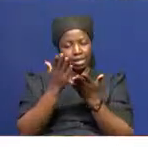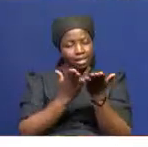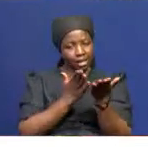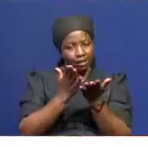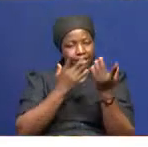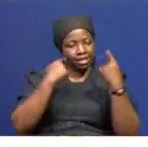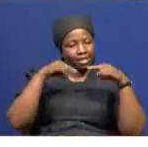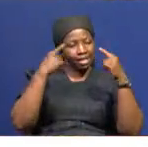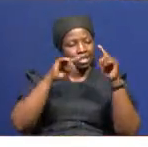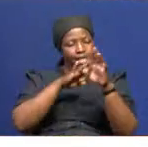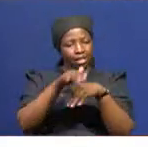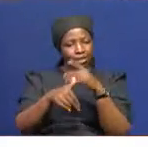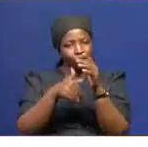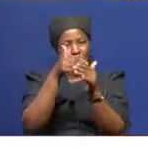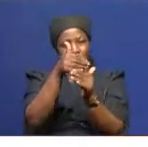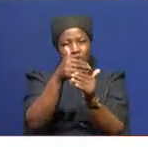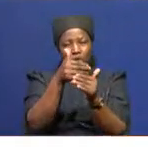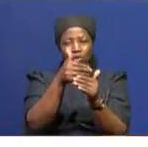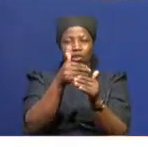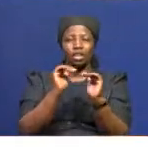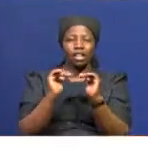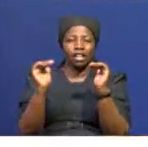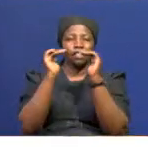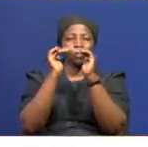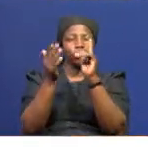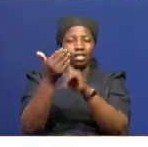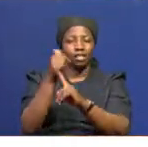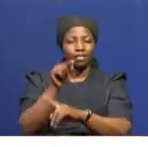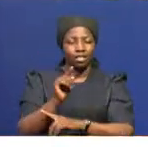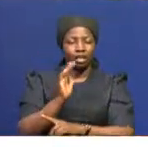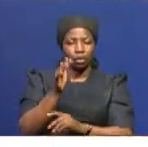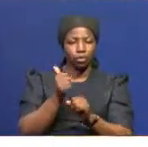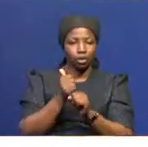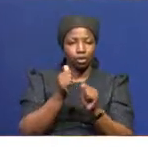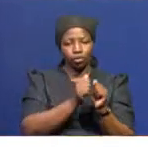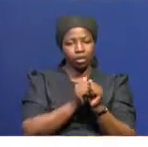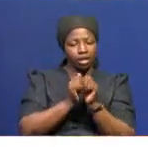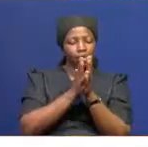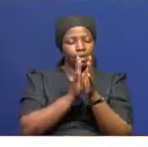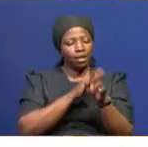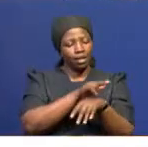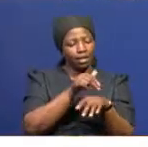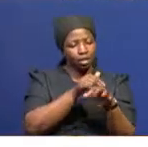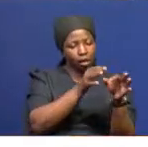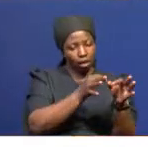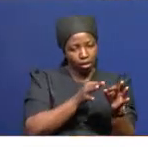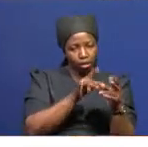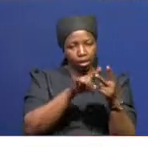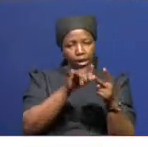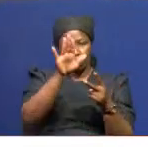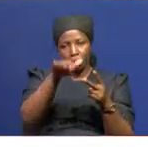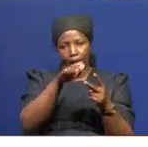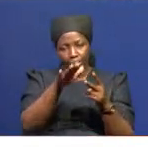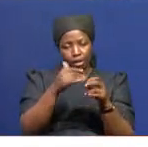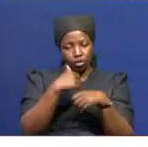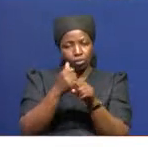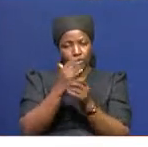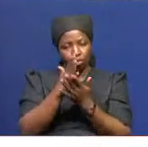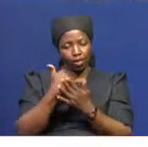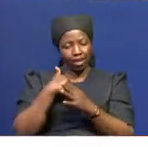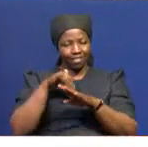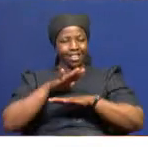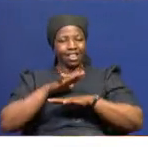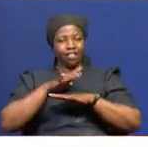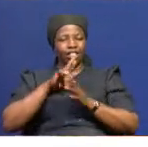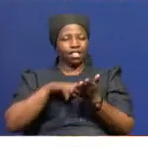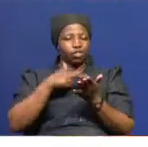excellence across all ranks. To achieve this, we shall work closely with the National Treasury and Parliament to ensure adequate resources